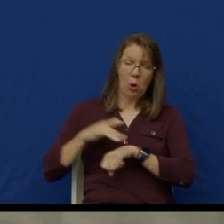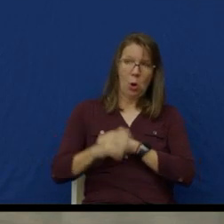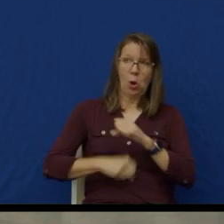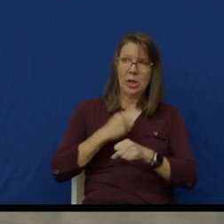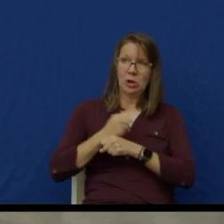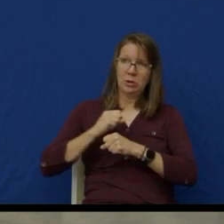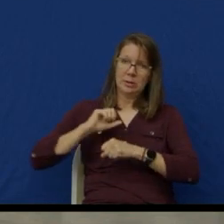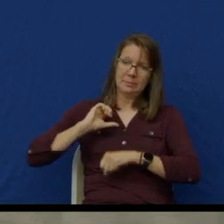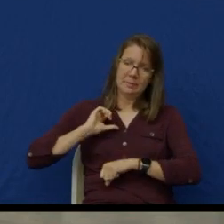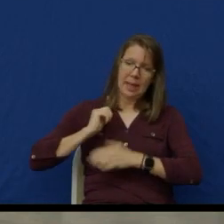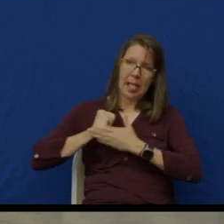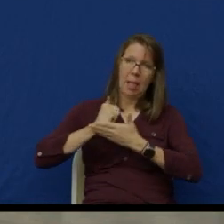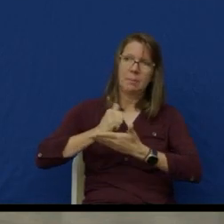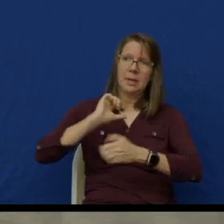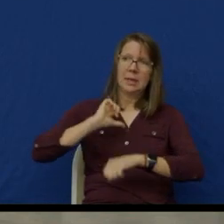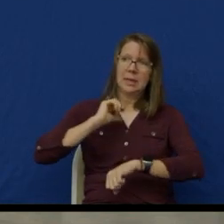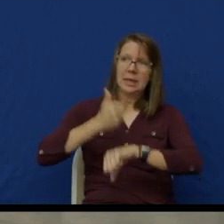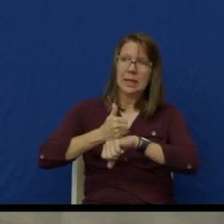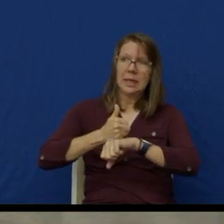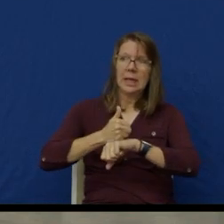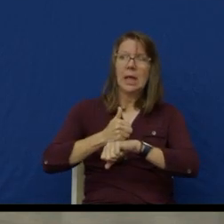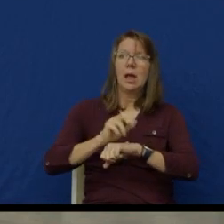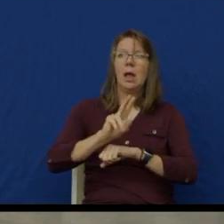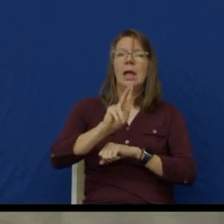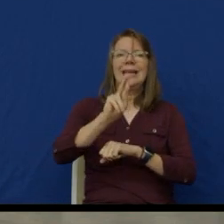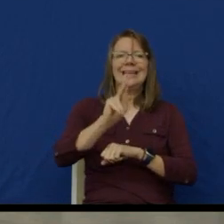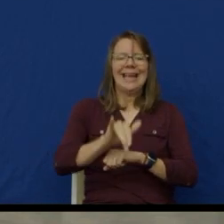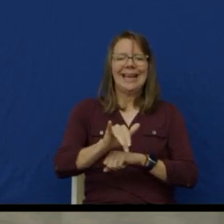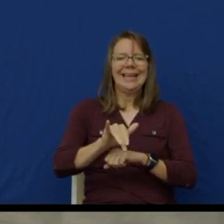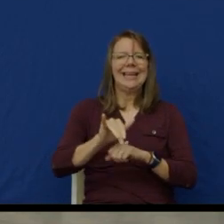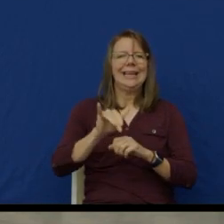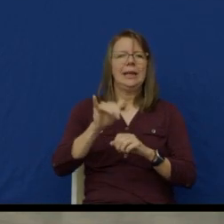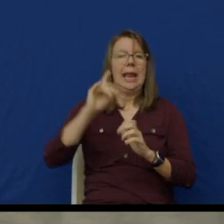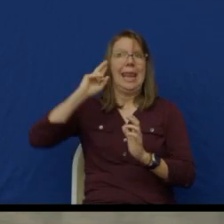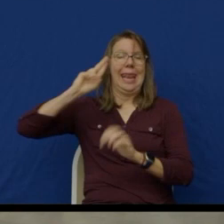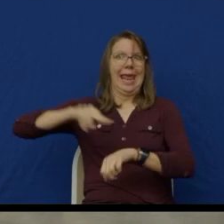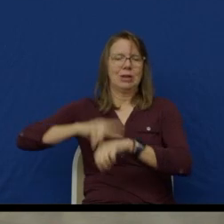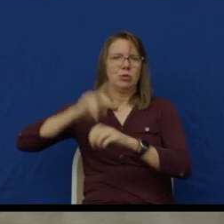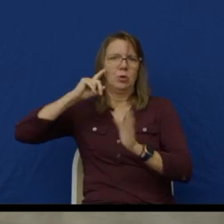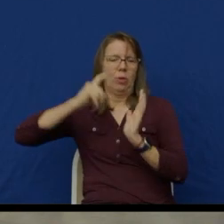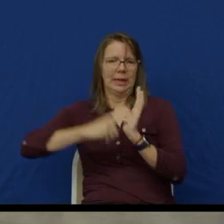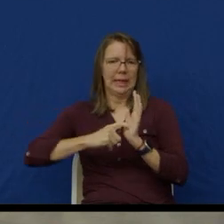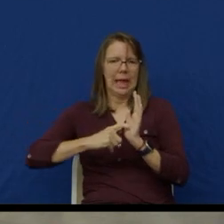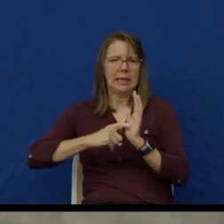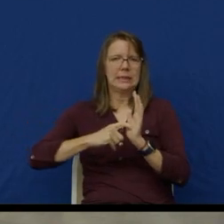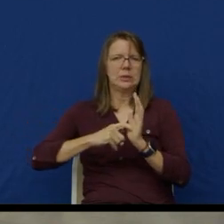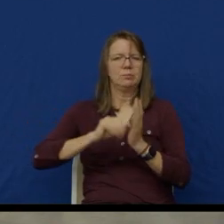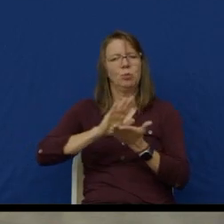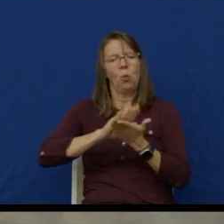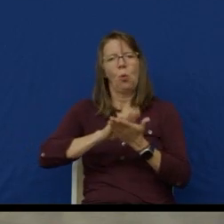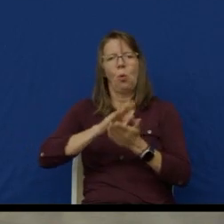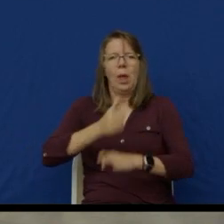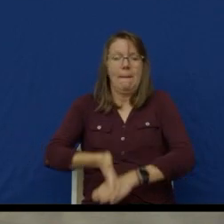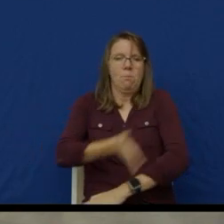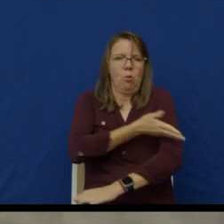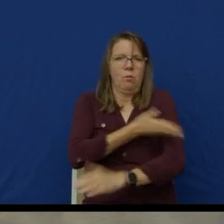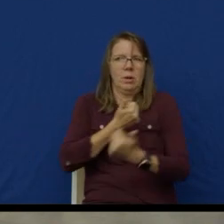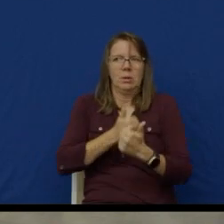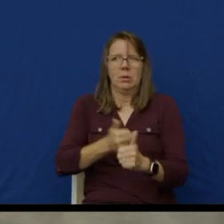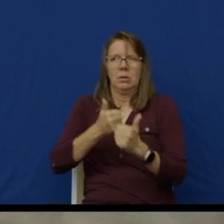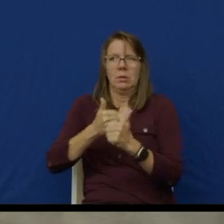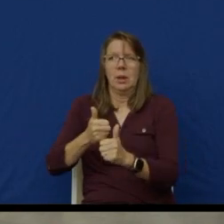nationally recognized school improvement efforts. He was a respected business leader and